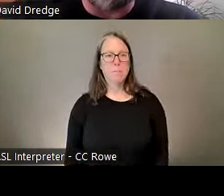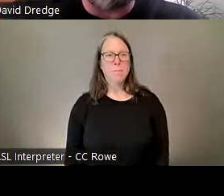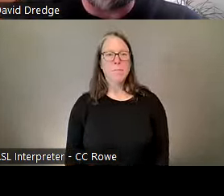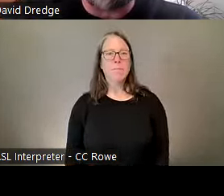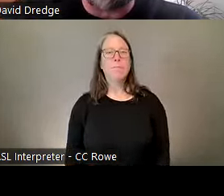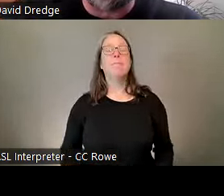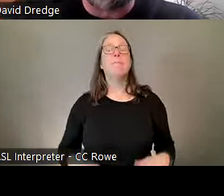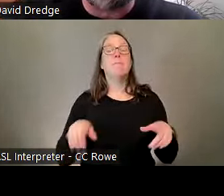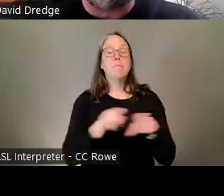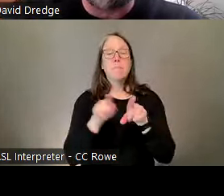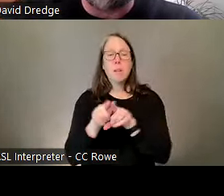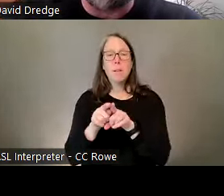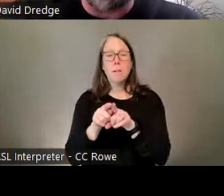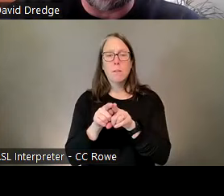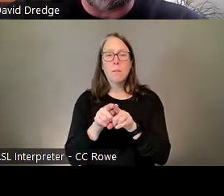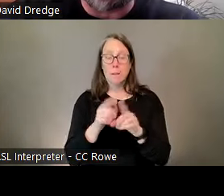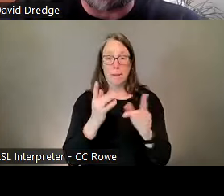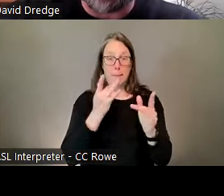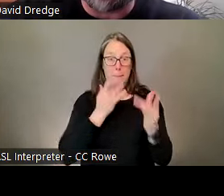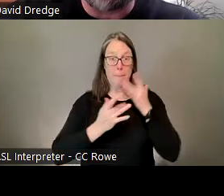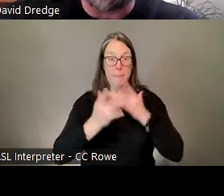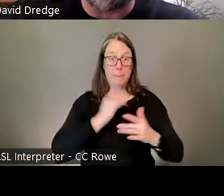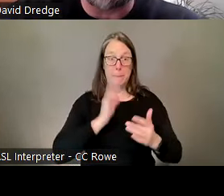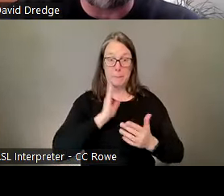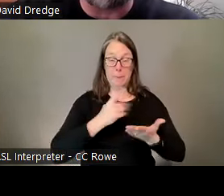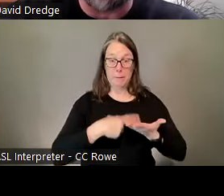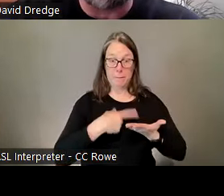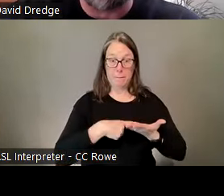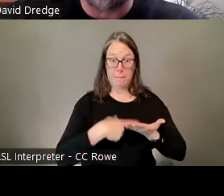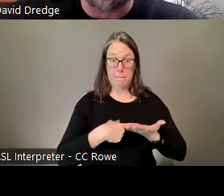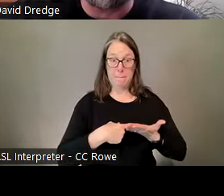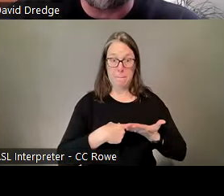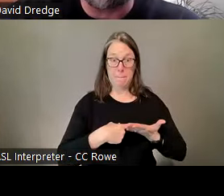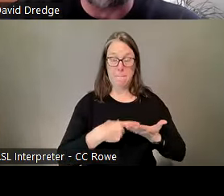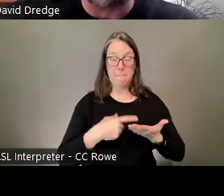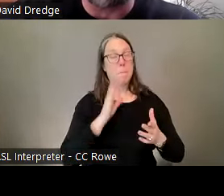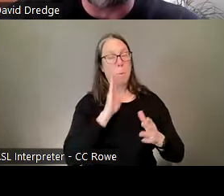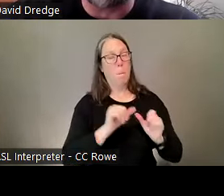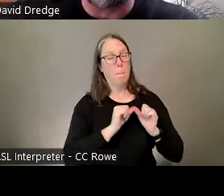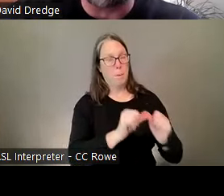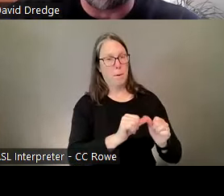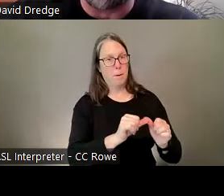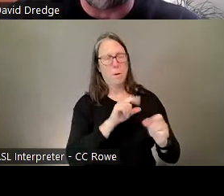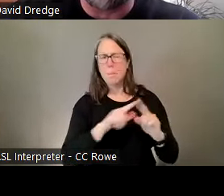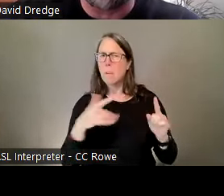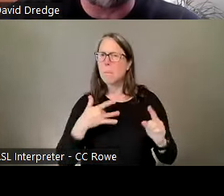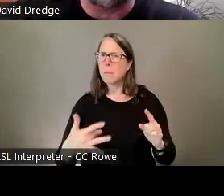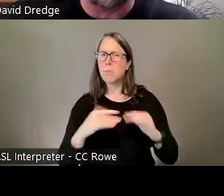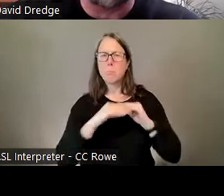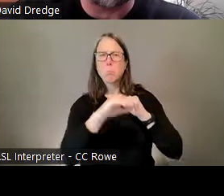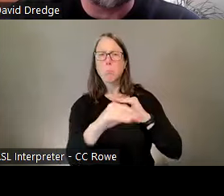And then the deficits that we're going to talk about are permanent, but they don't usually get